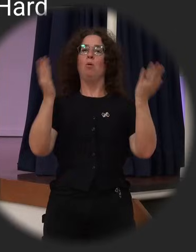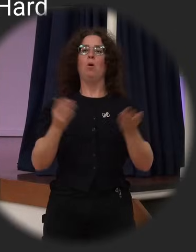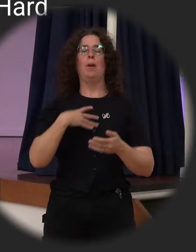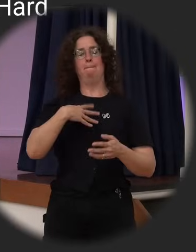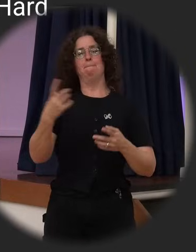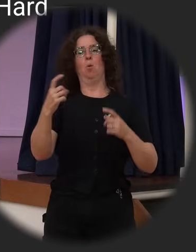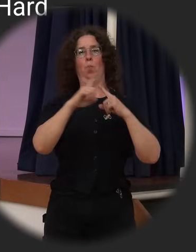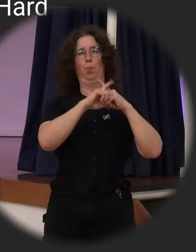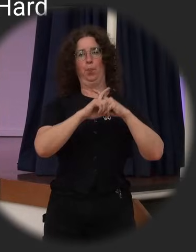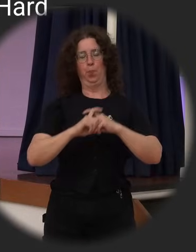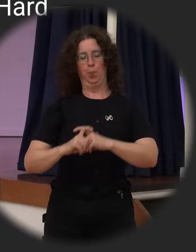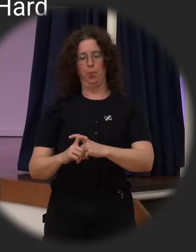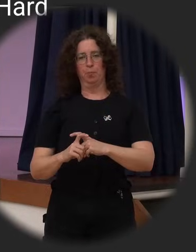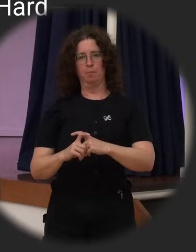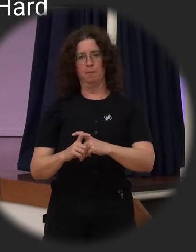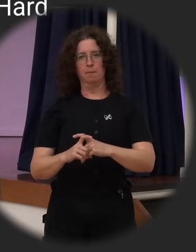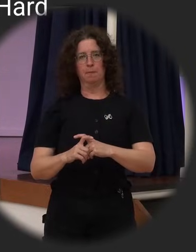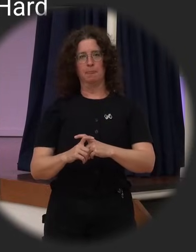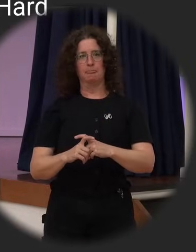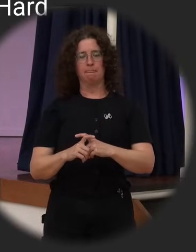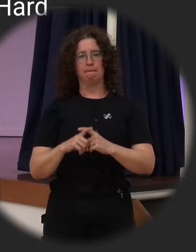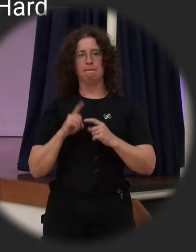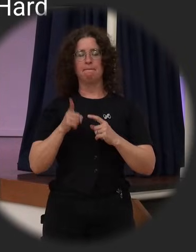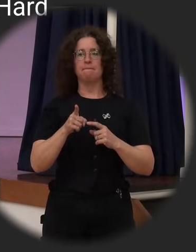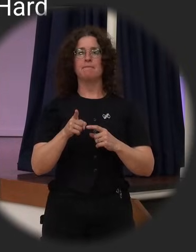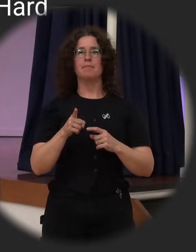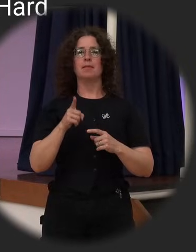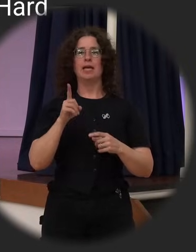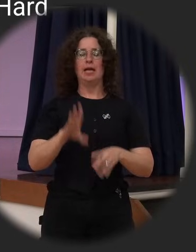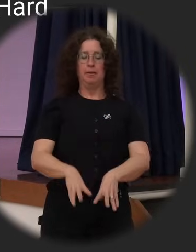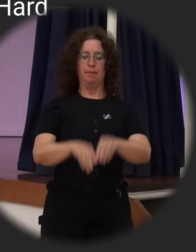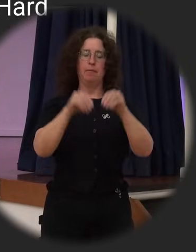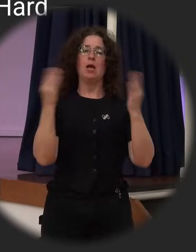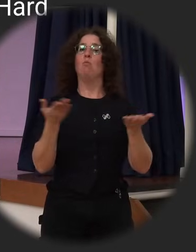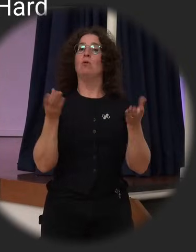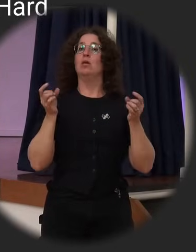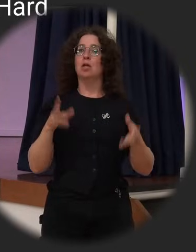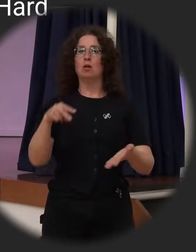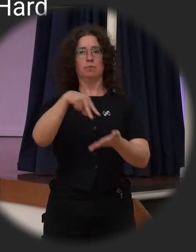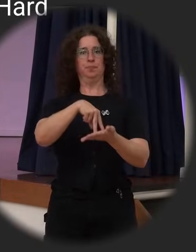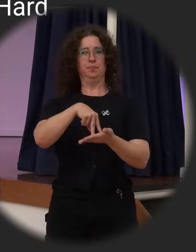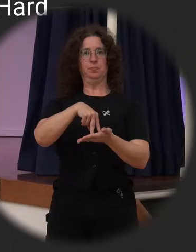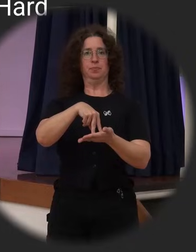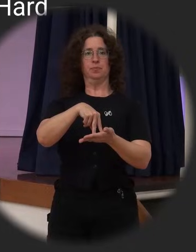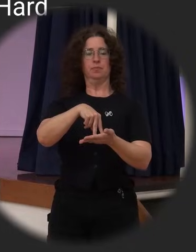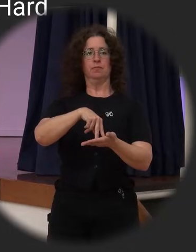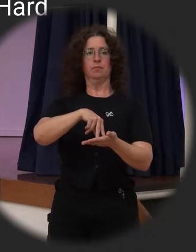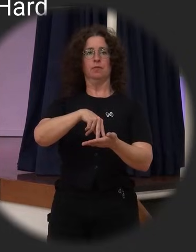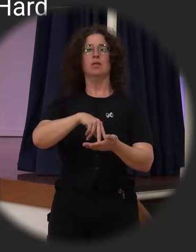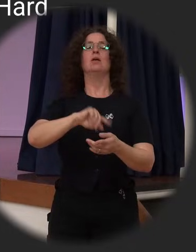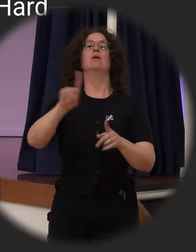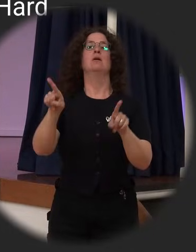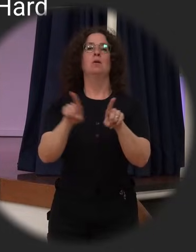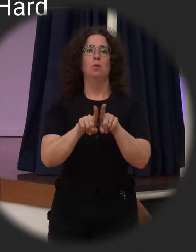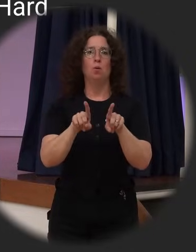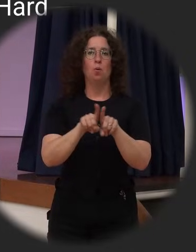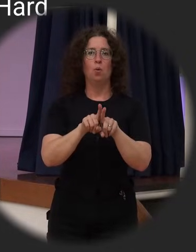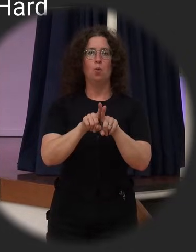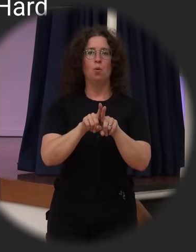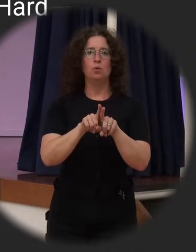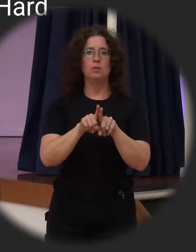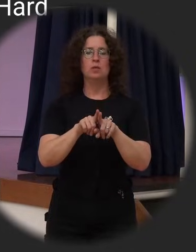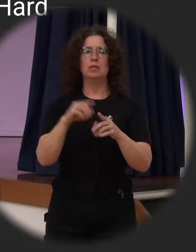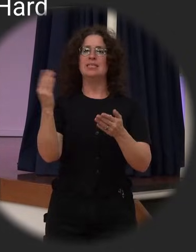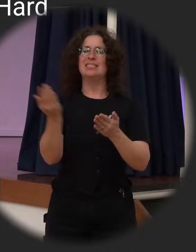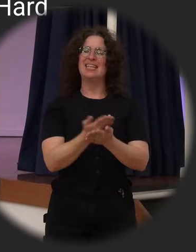complexity by continuing to allow you to pick up where you left off last time you played. But the save games are really too big